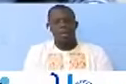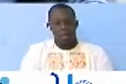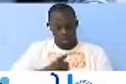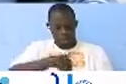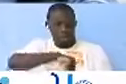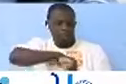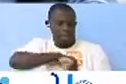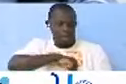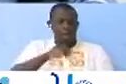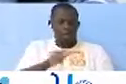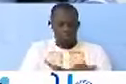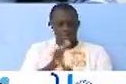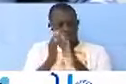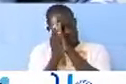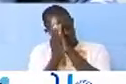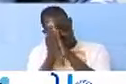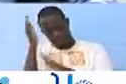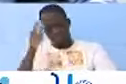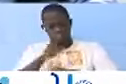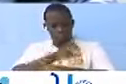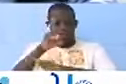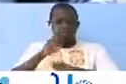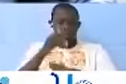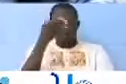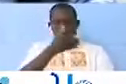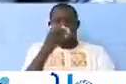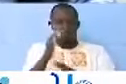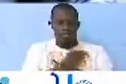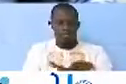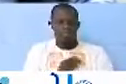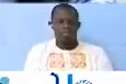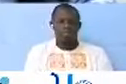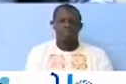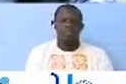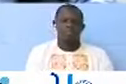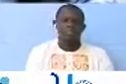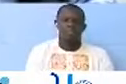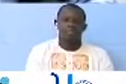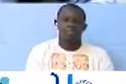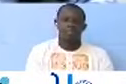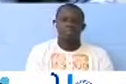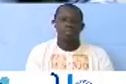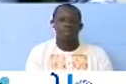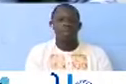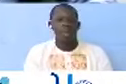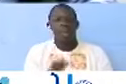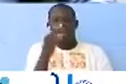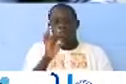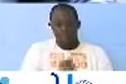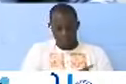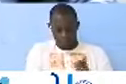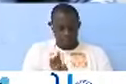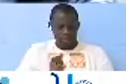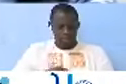I personally slept there. If they take you